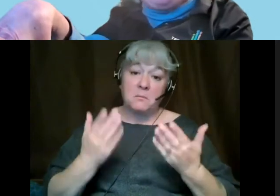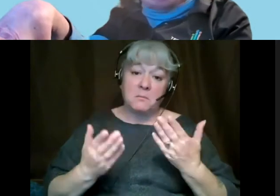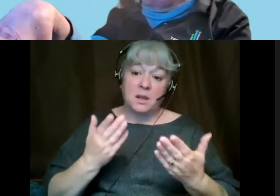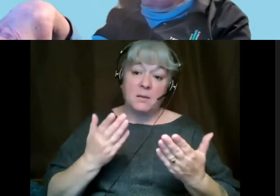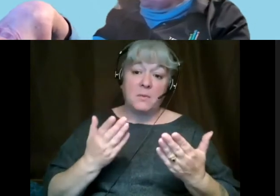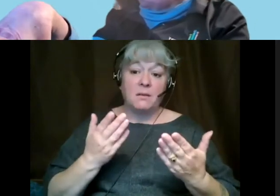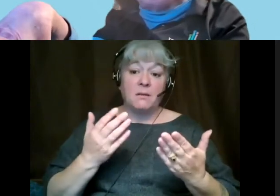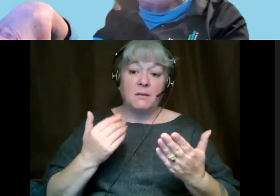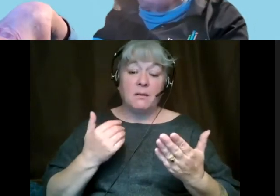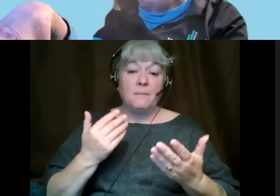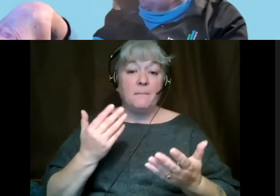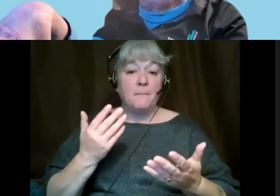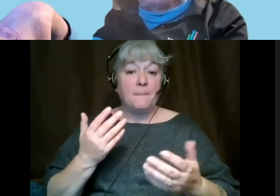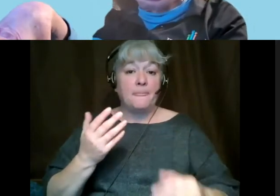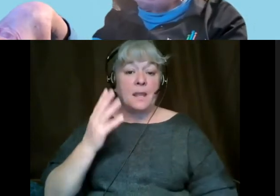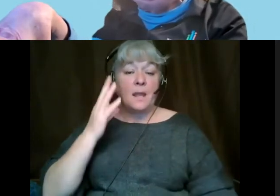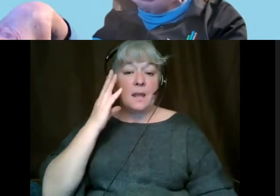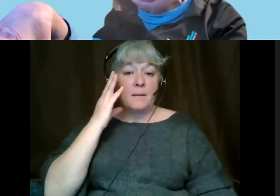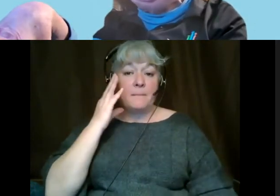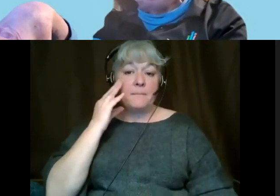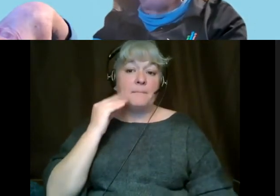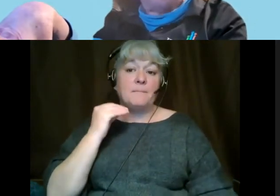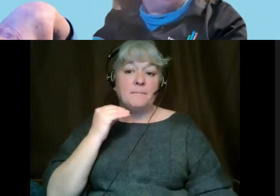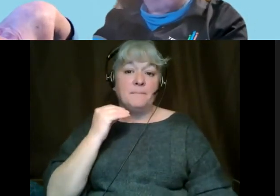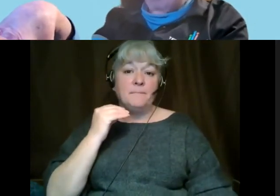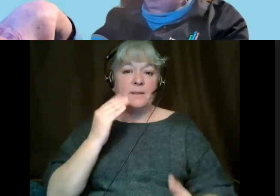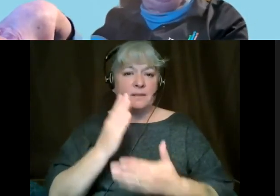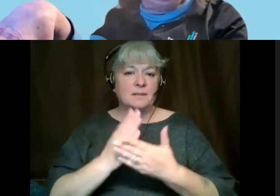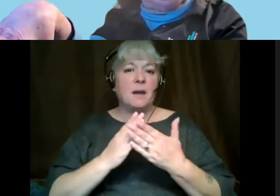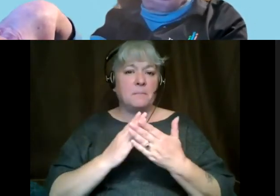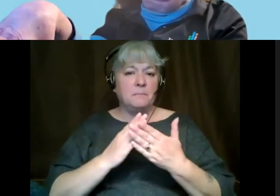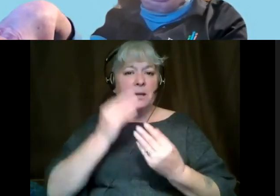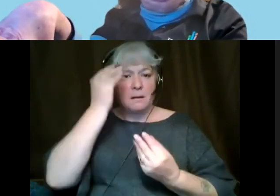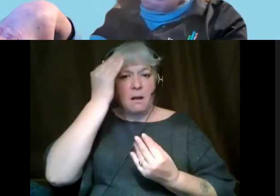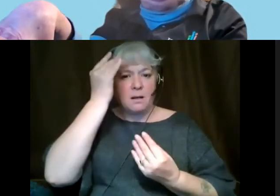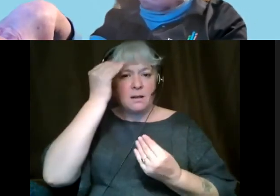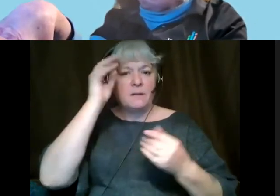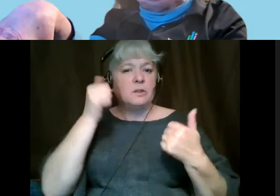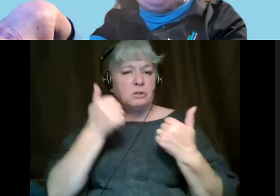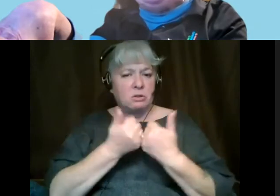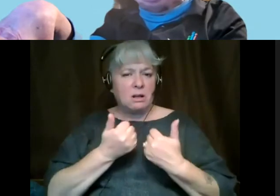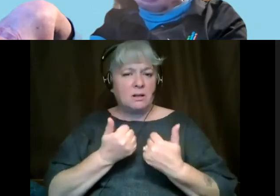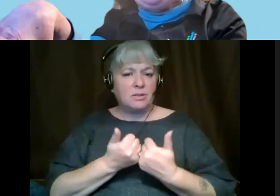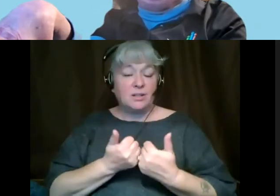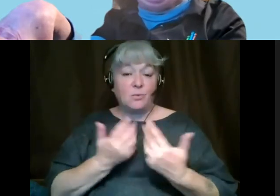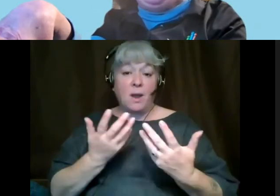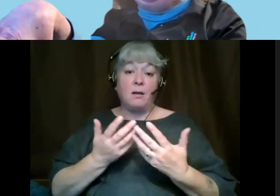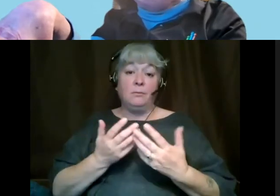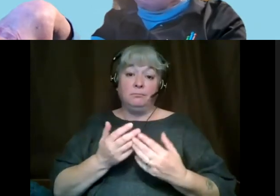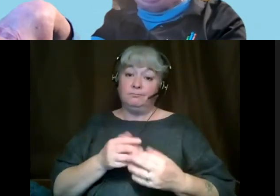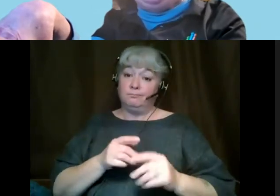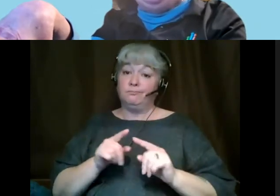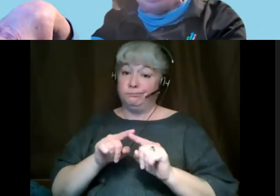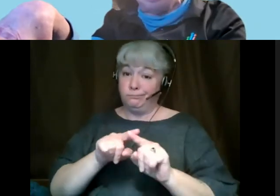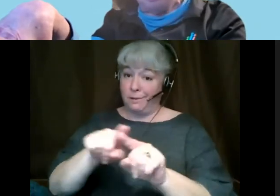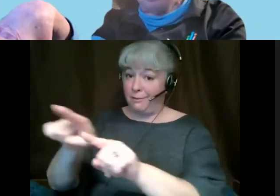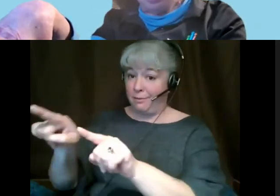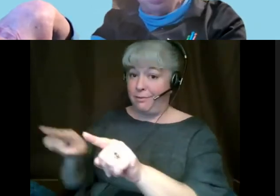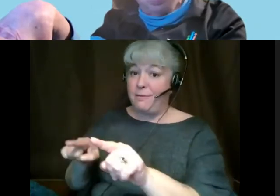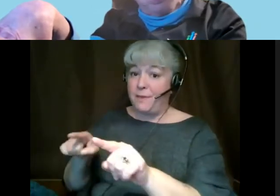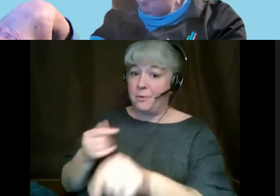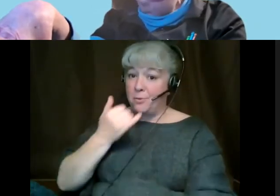some cognitive challenges. Well, they were wrong about all of that.